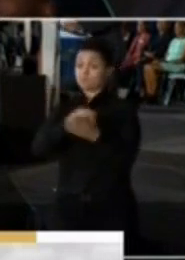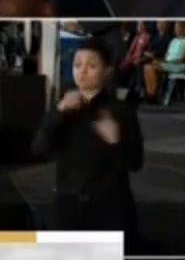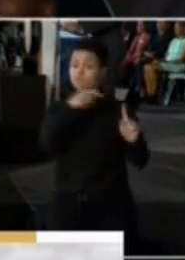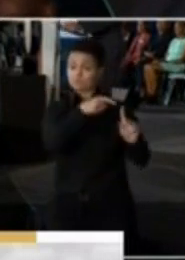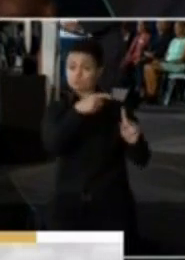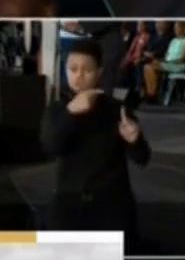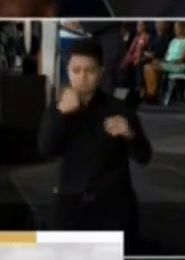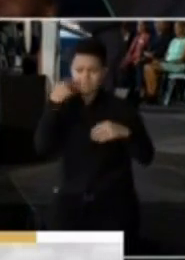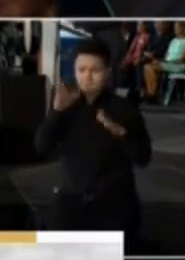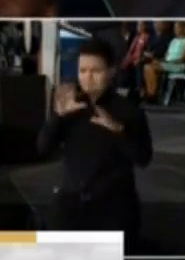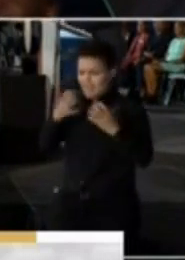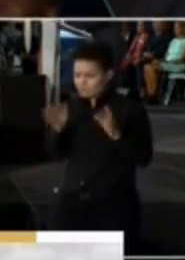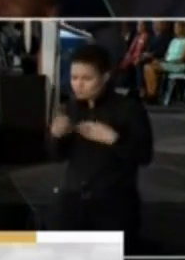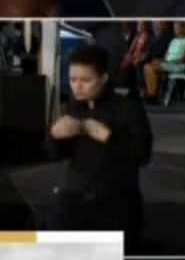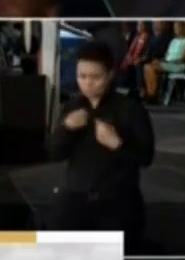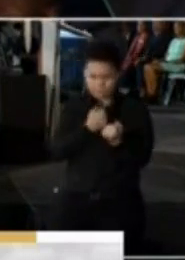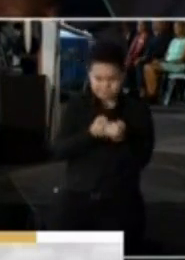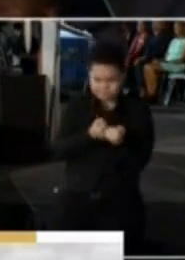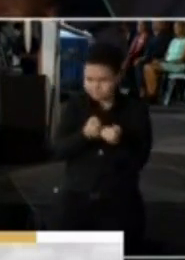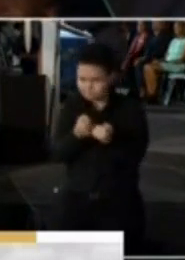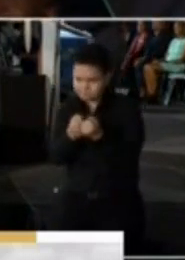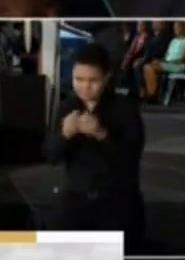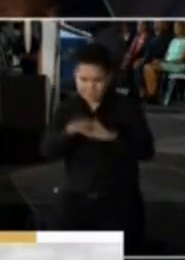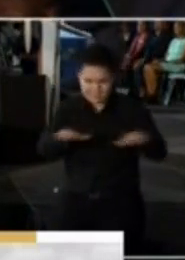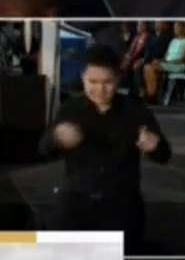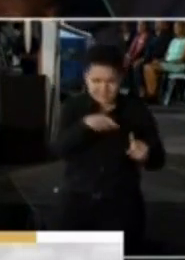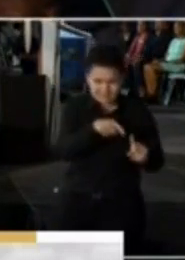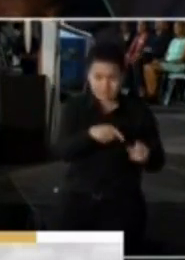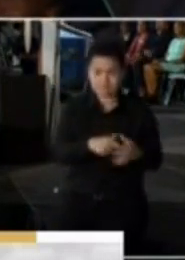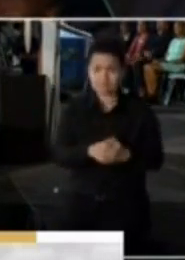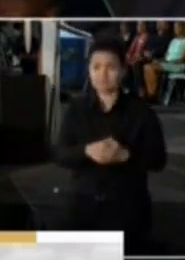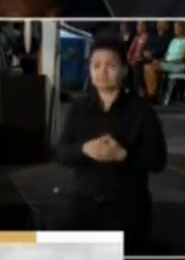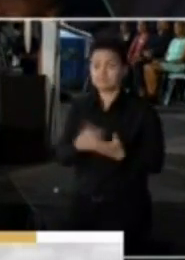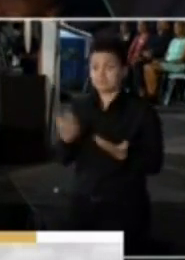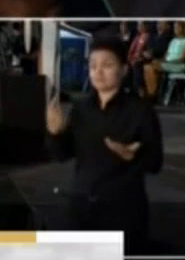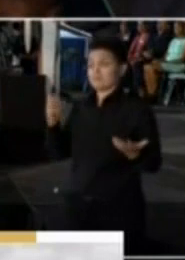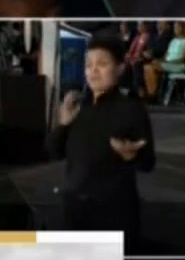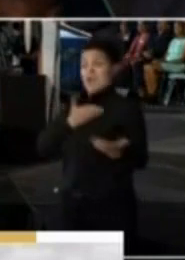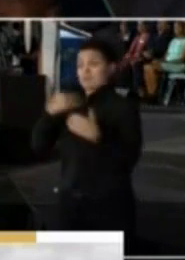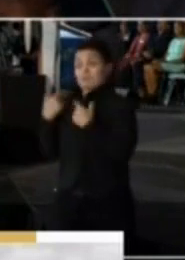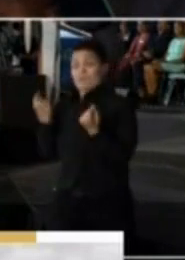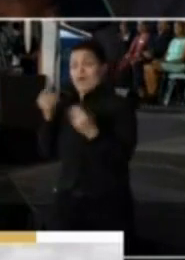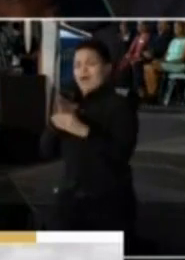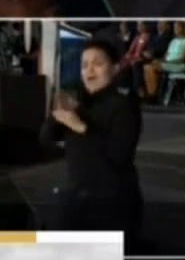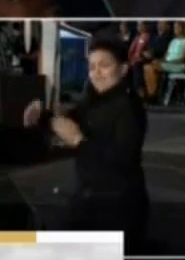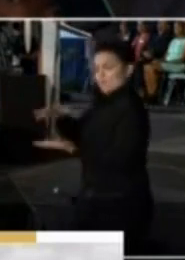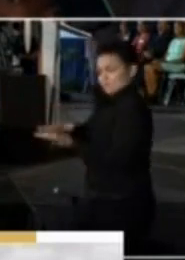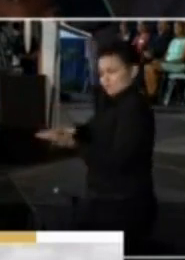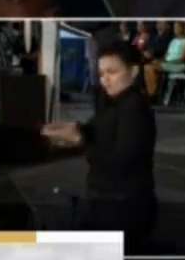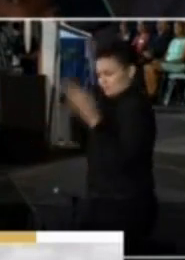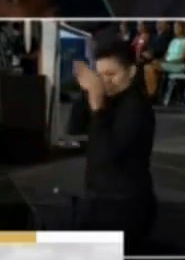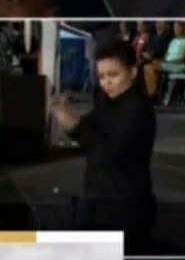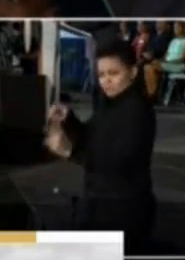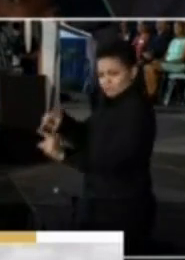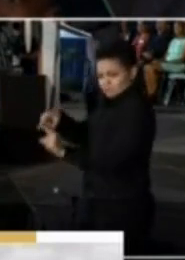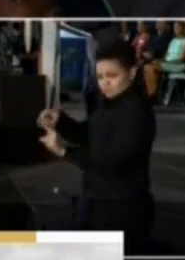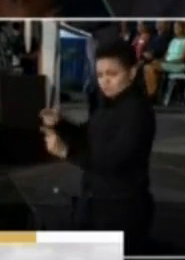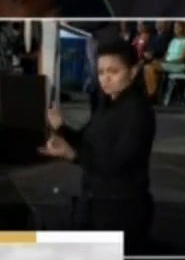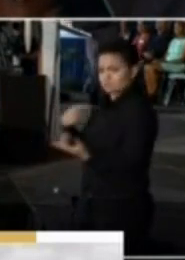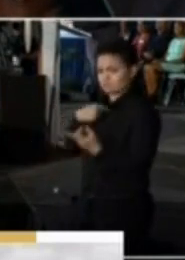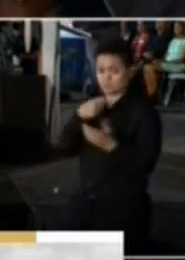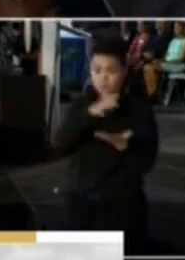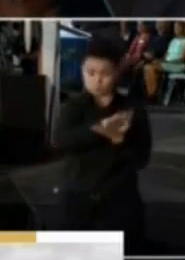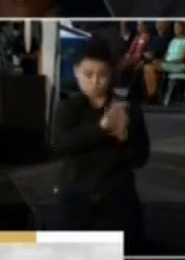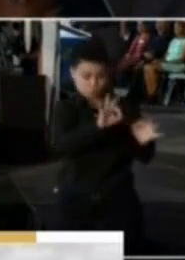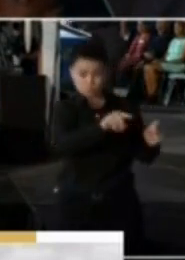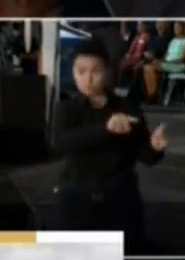Our responsibility is on the other side of that school door. We all need to be there for every child. We must remain committed to